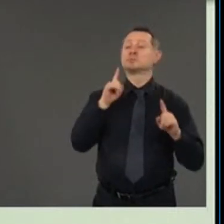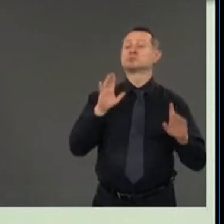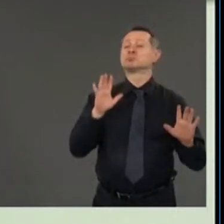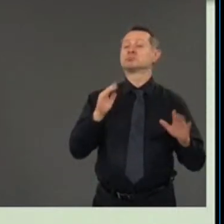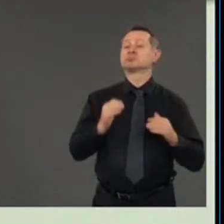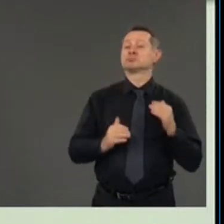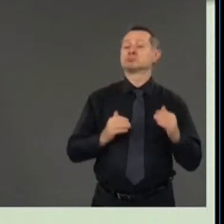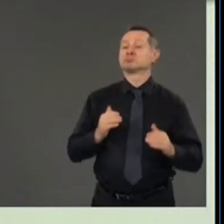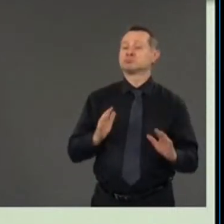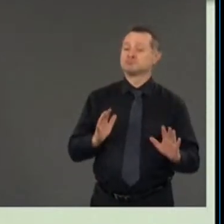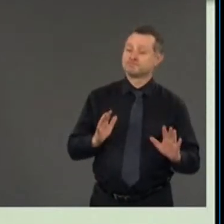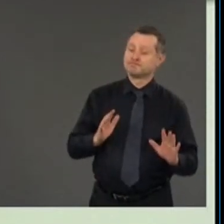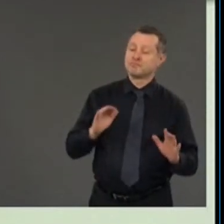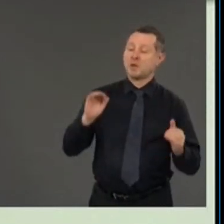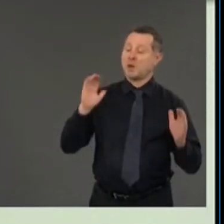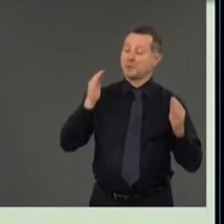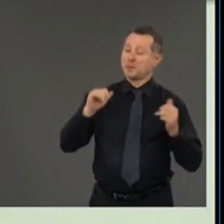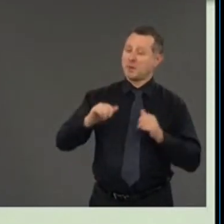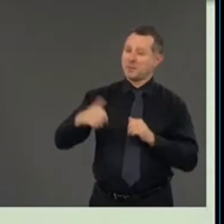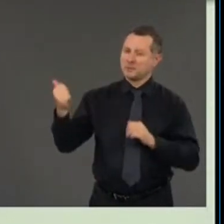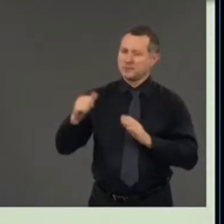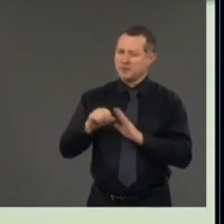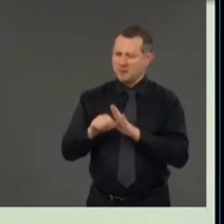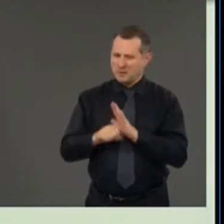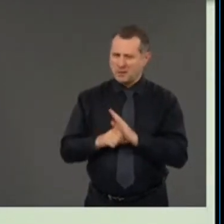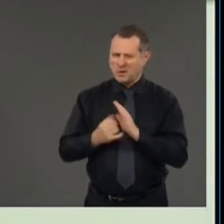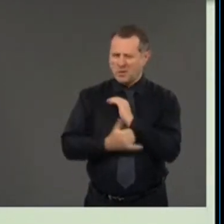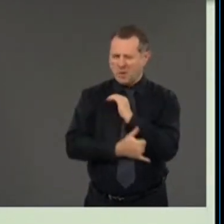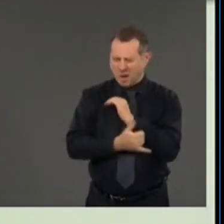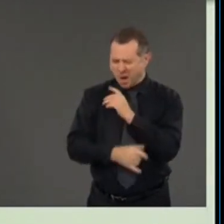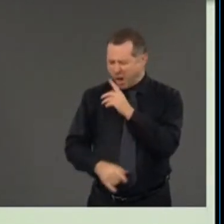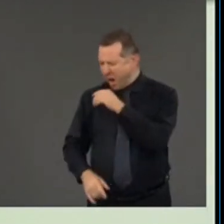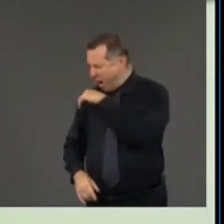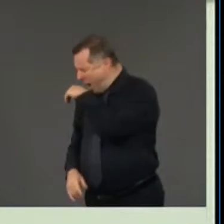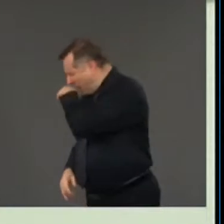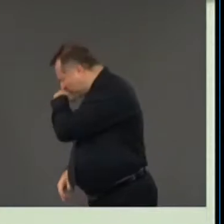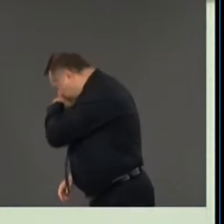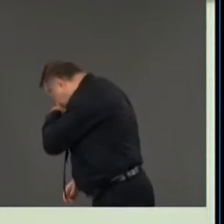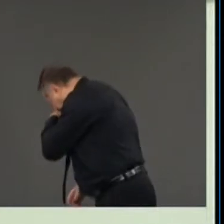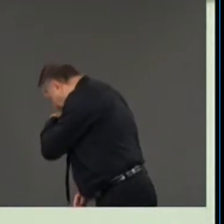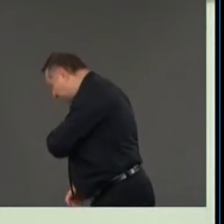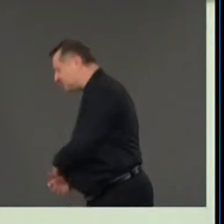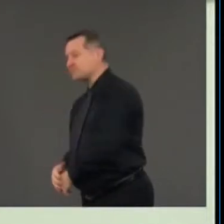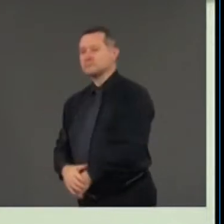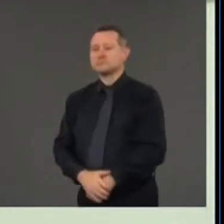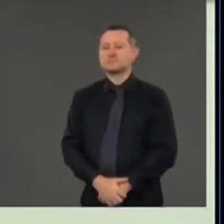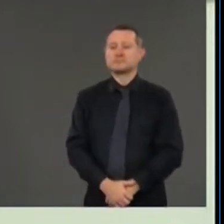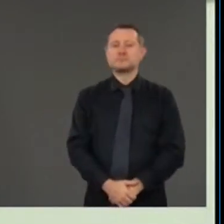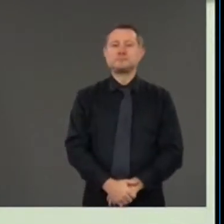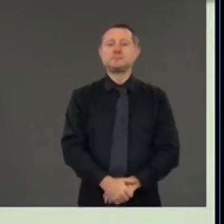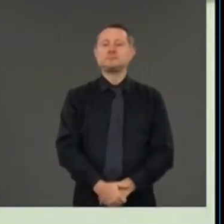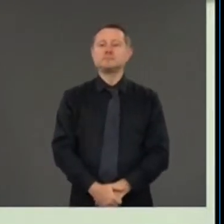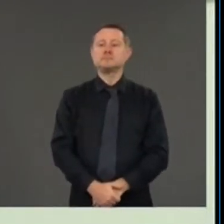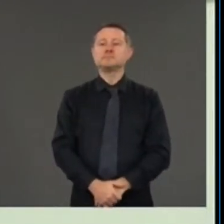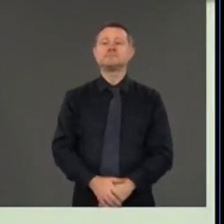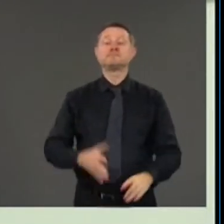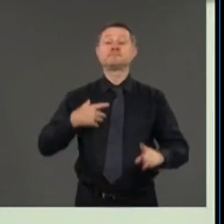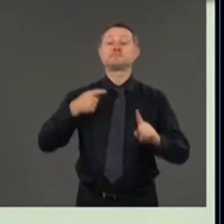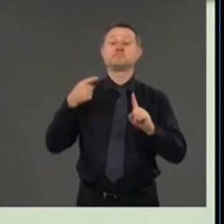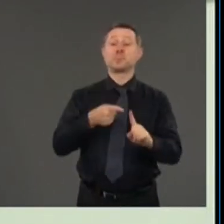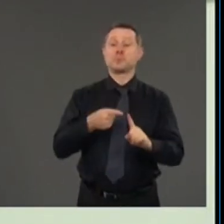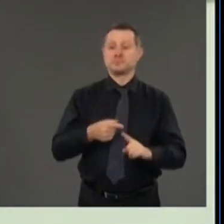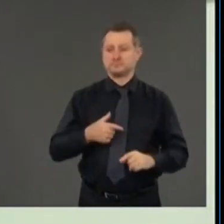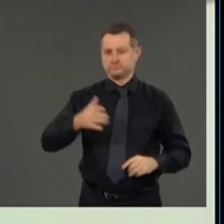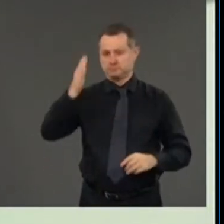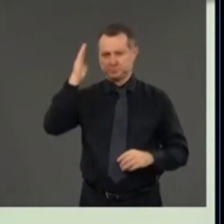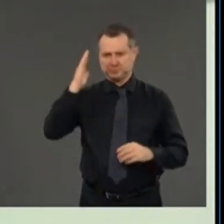comparatively speaking, to other states and internationally. But the central point of the presentation is that those who